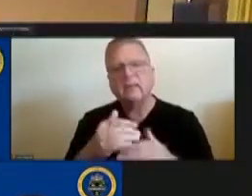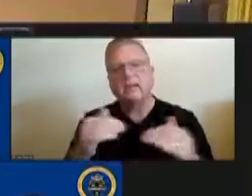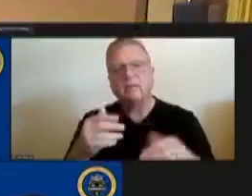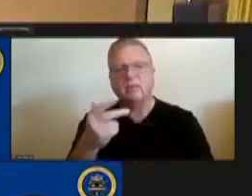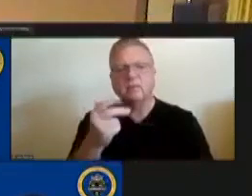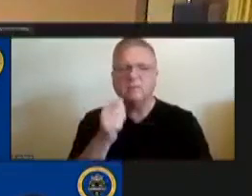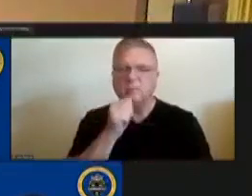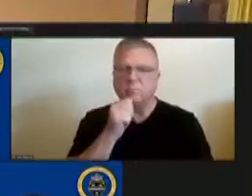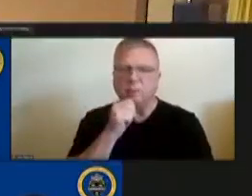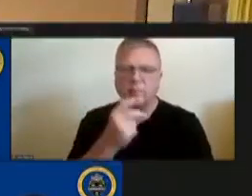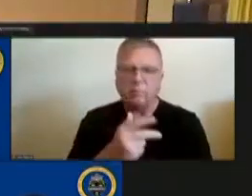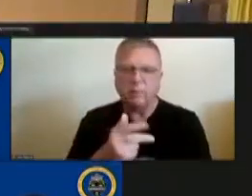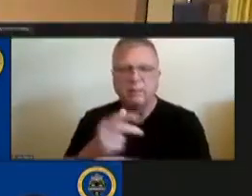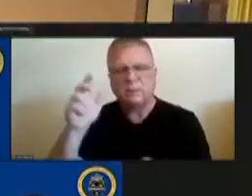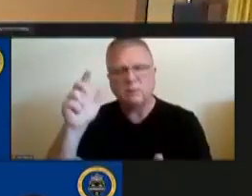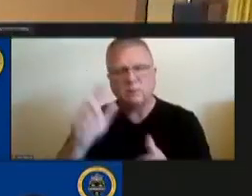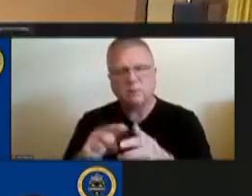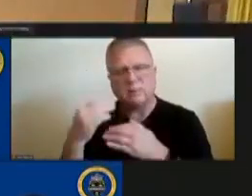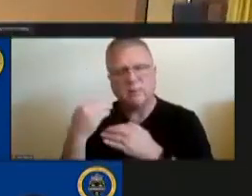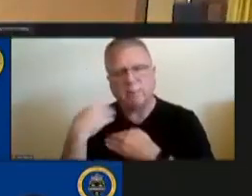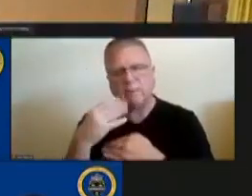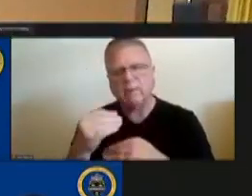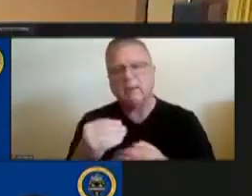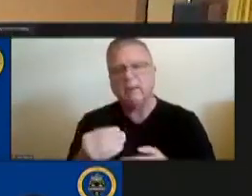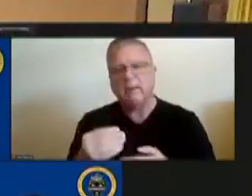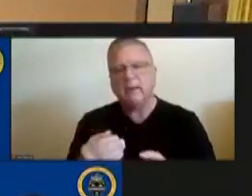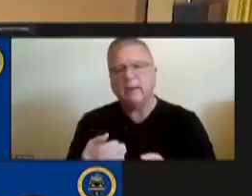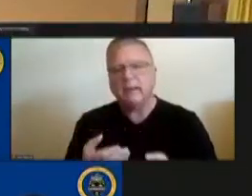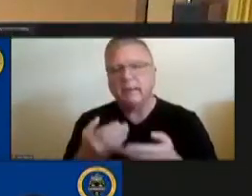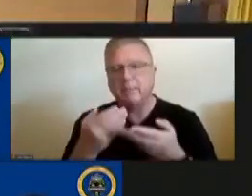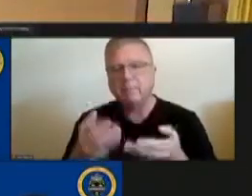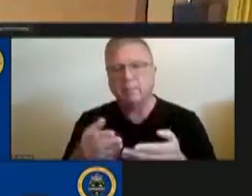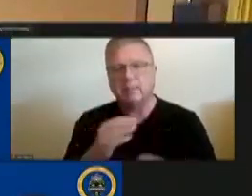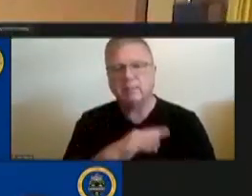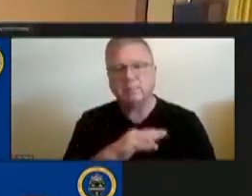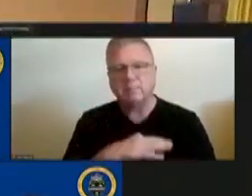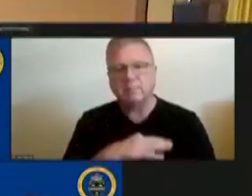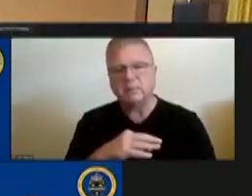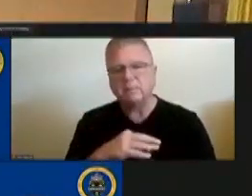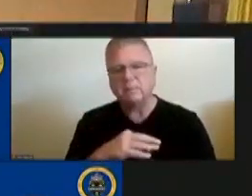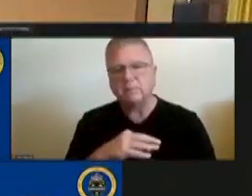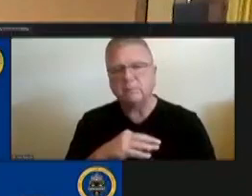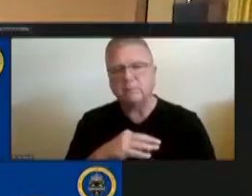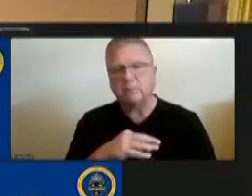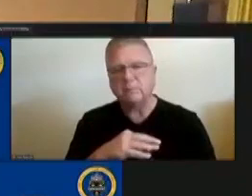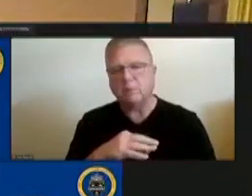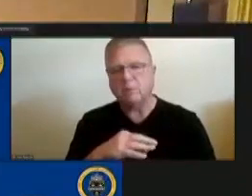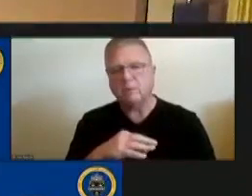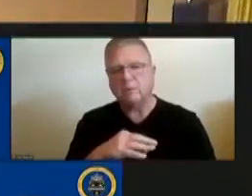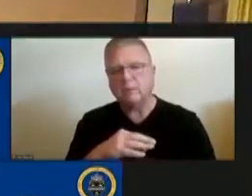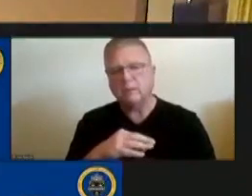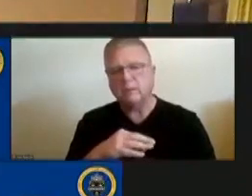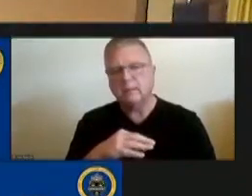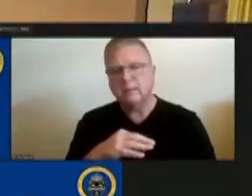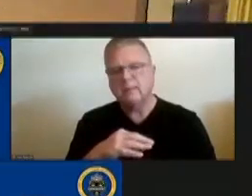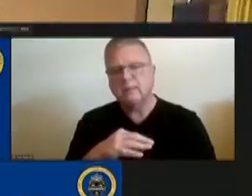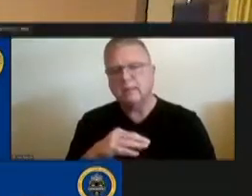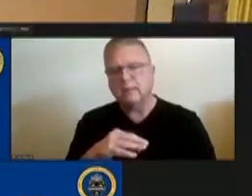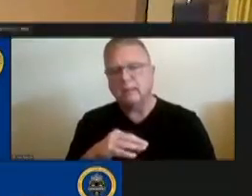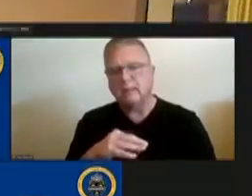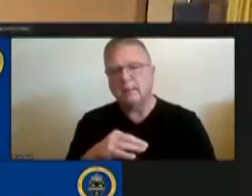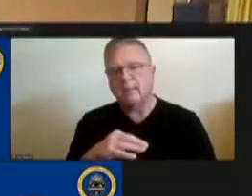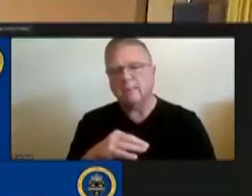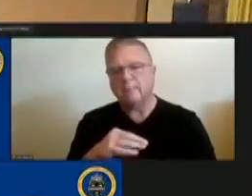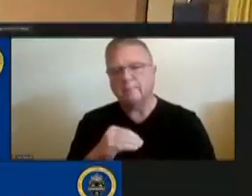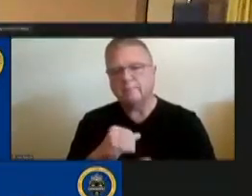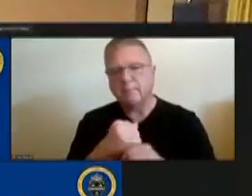This amendment reduces that burden and improves the urban form and brings Pittsburgh's restaurant parking requirements closer to that of comparable cities. Further, this